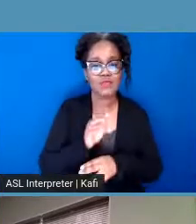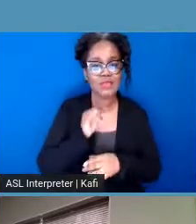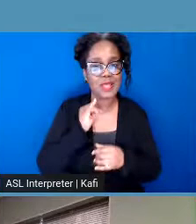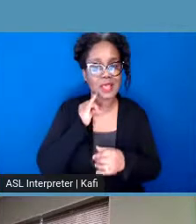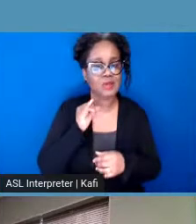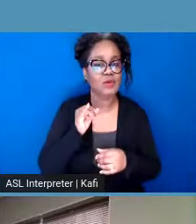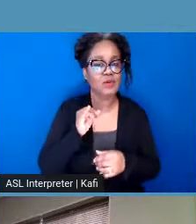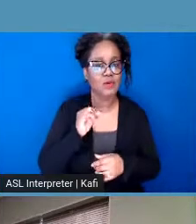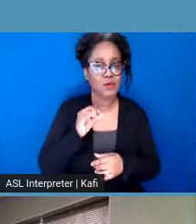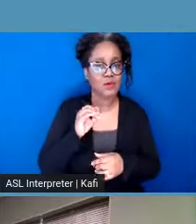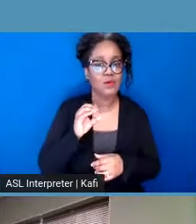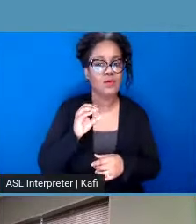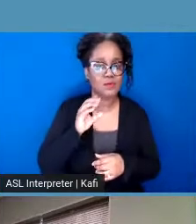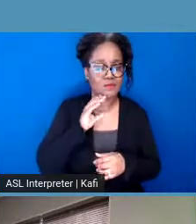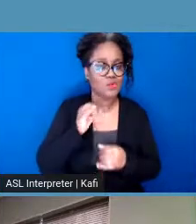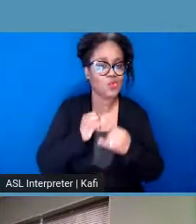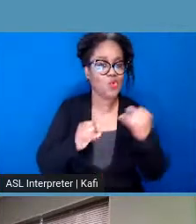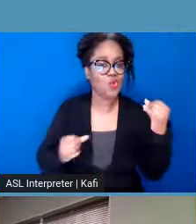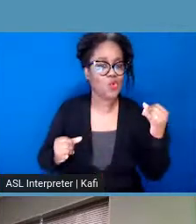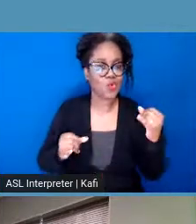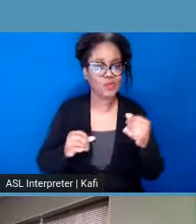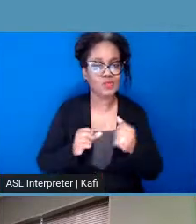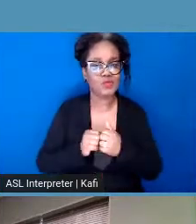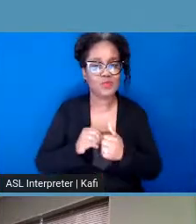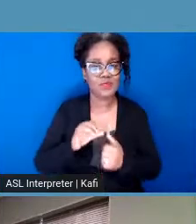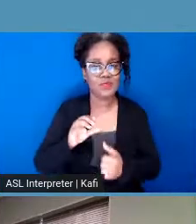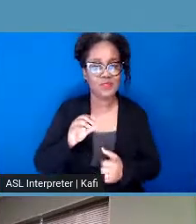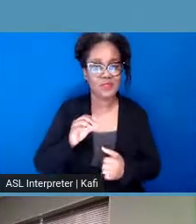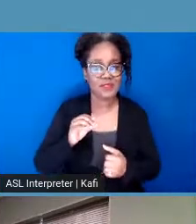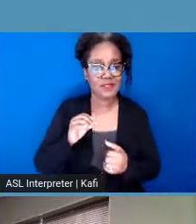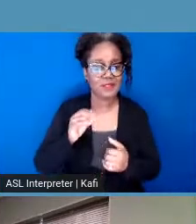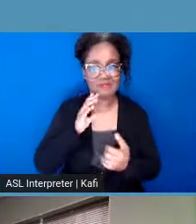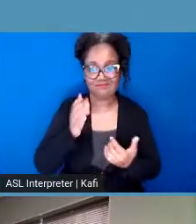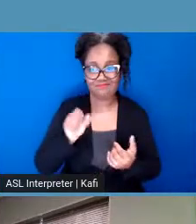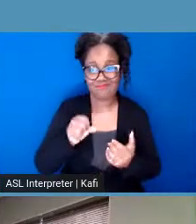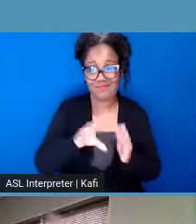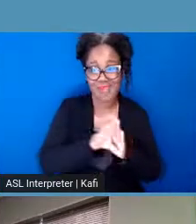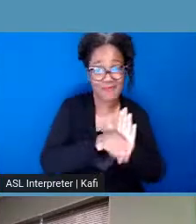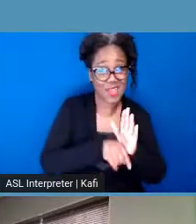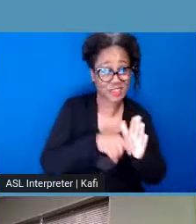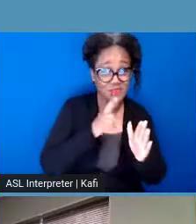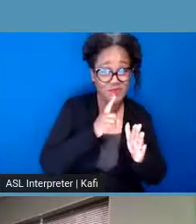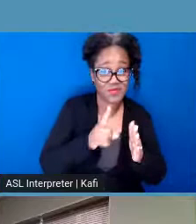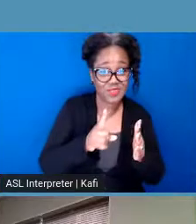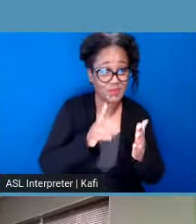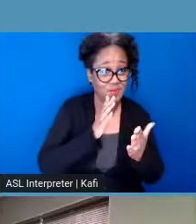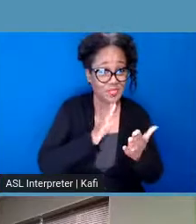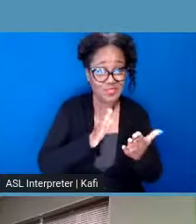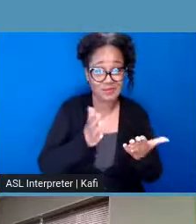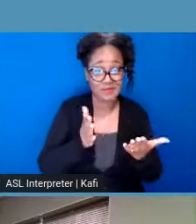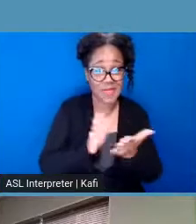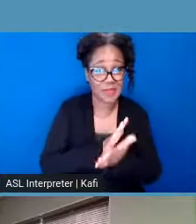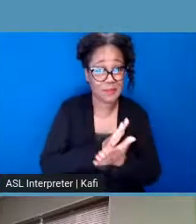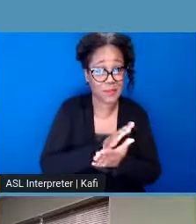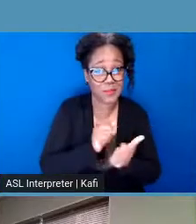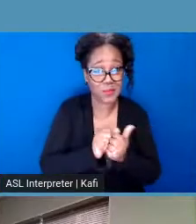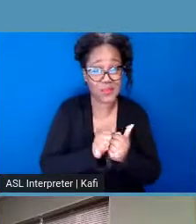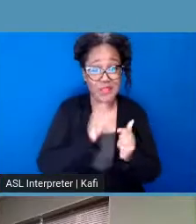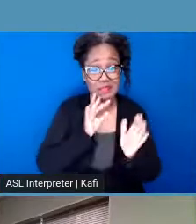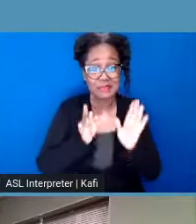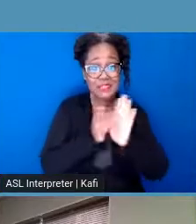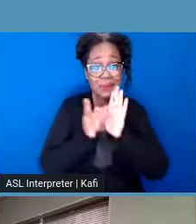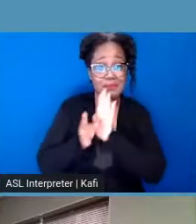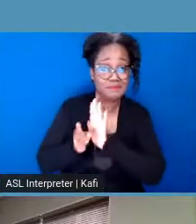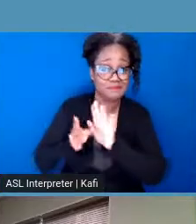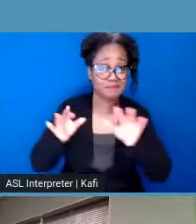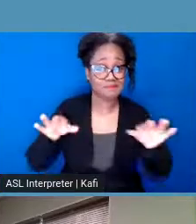that was really helpful. And my backdrop was a gray piece of paper taped to some foam core, had a string running over it. That was just